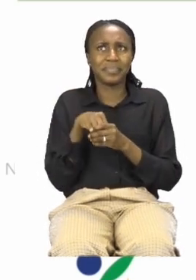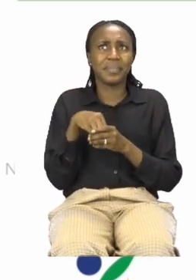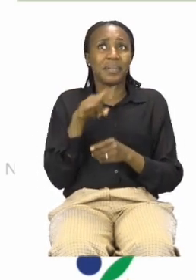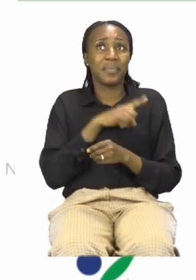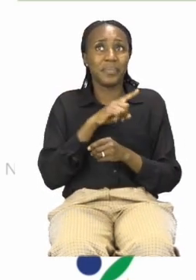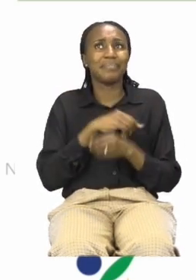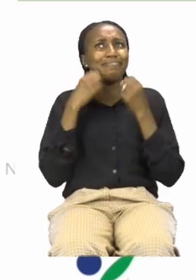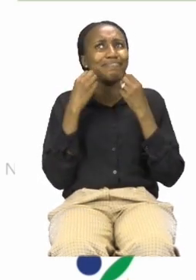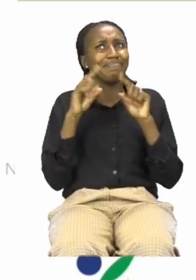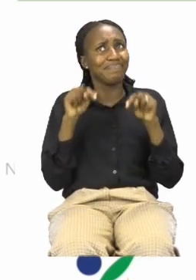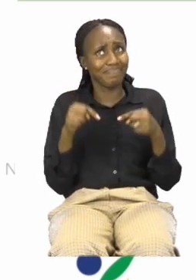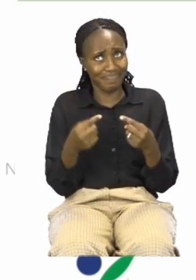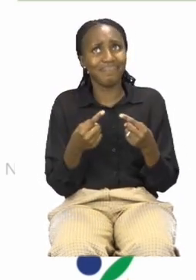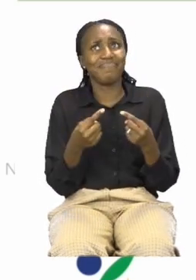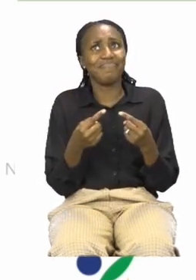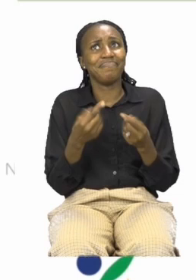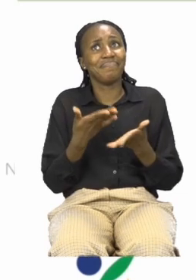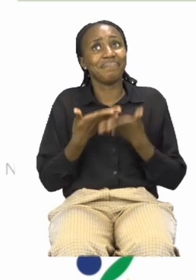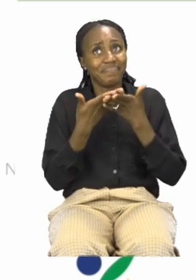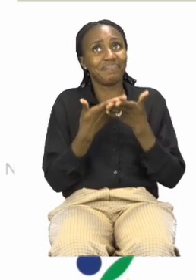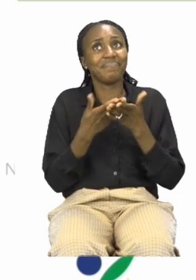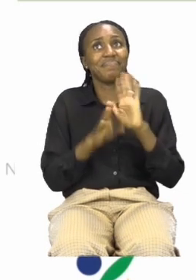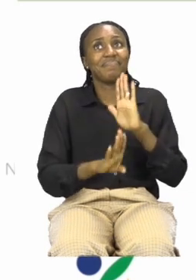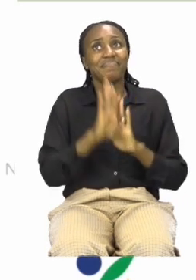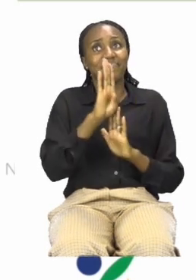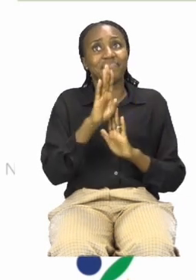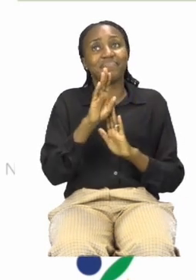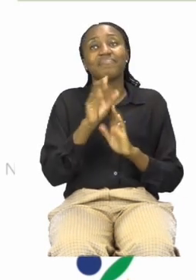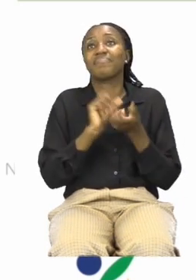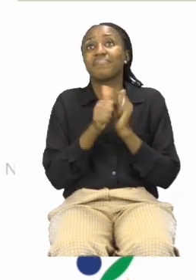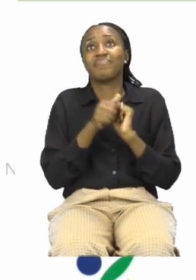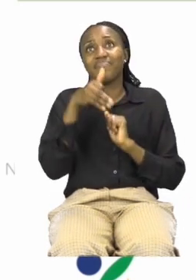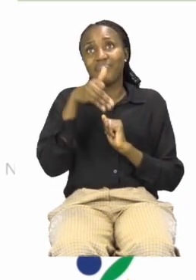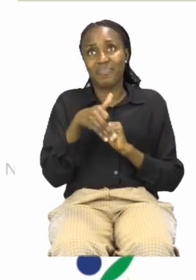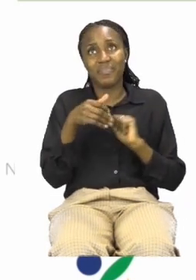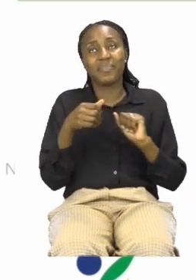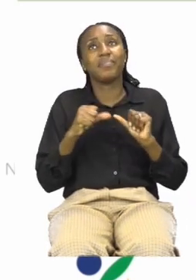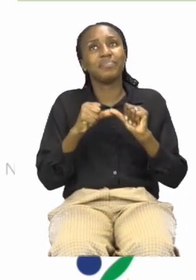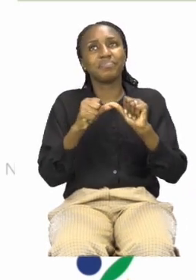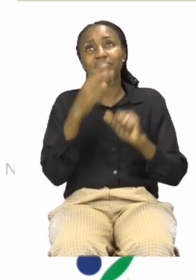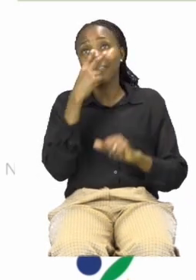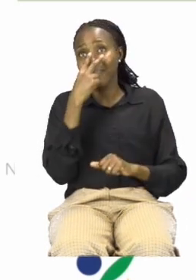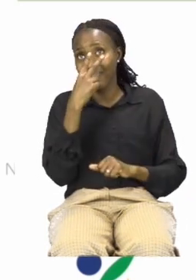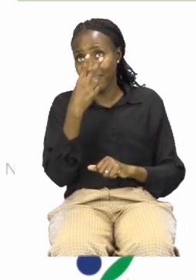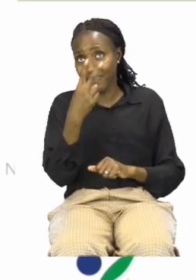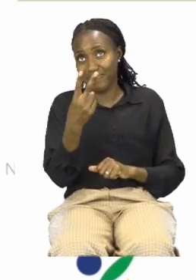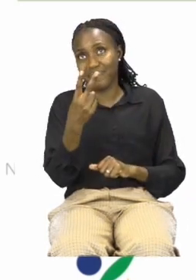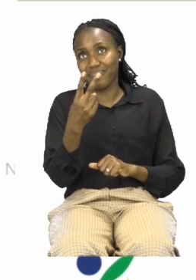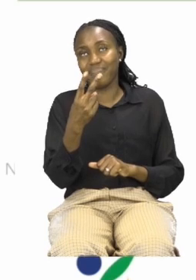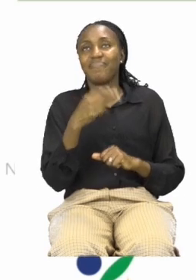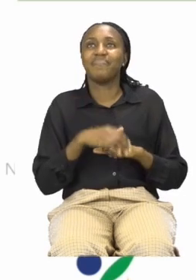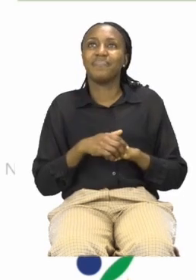things that are required to make Namibian sports a success. So stay tuned as we bring you some of